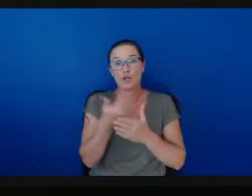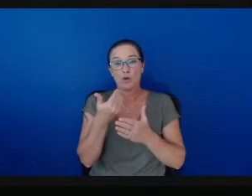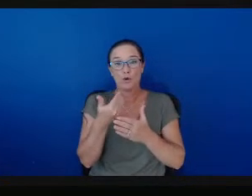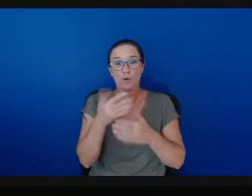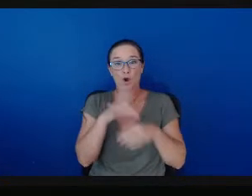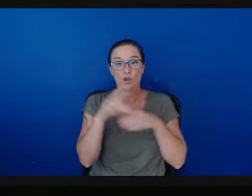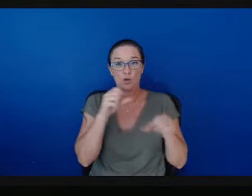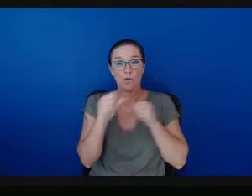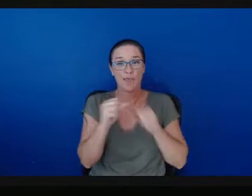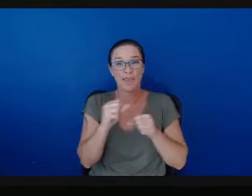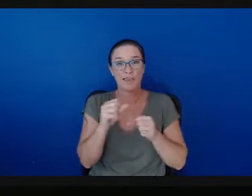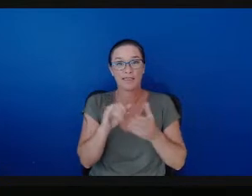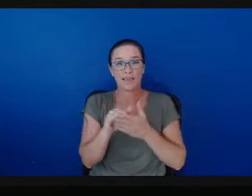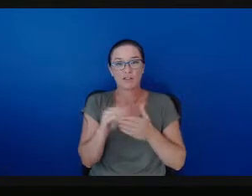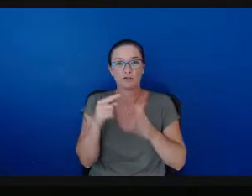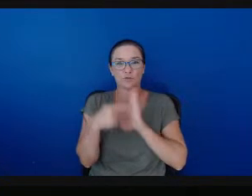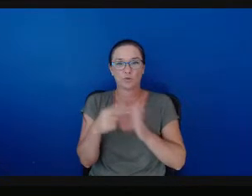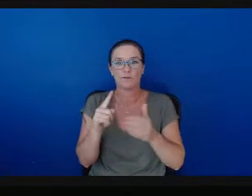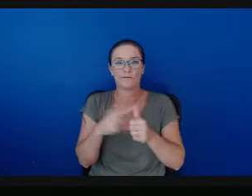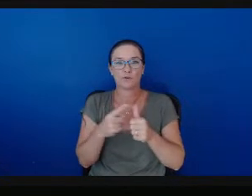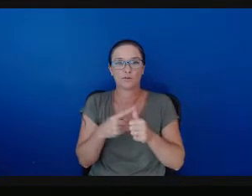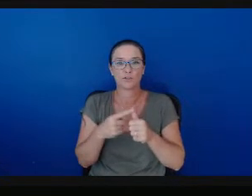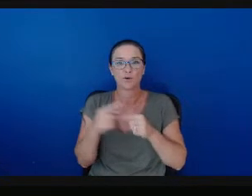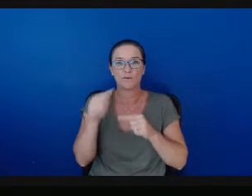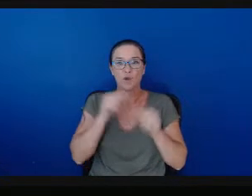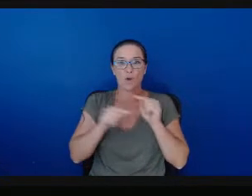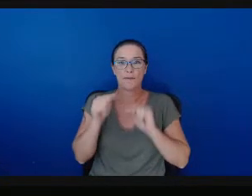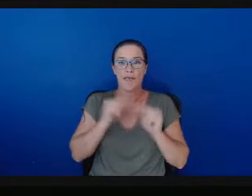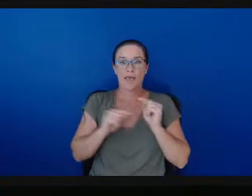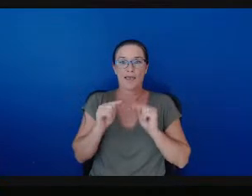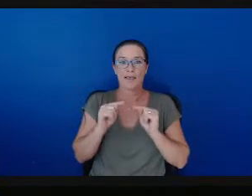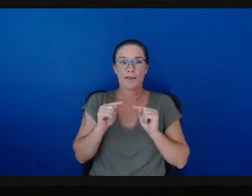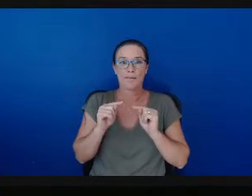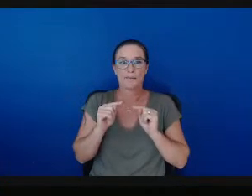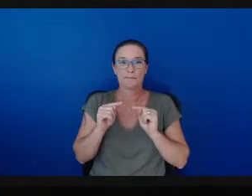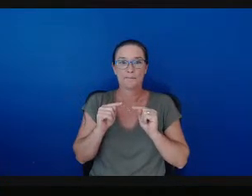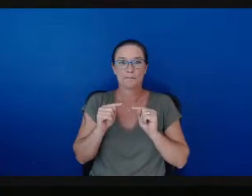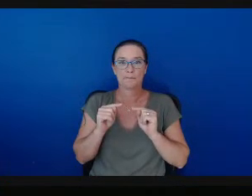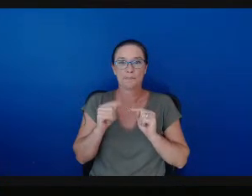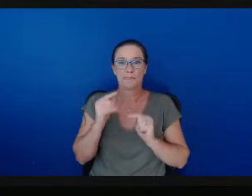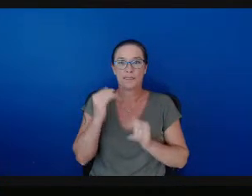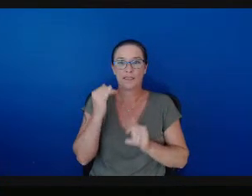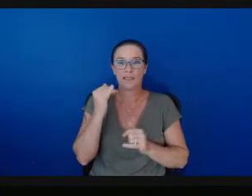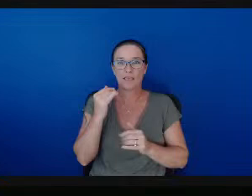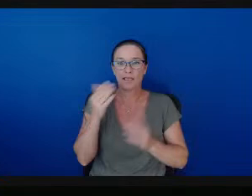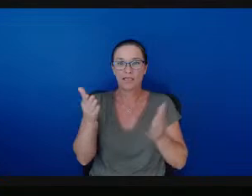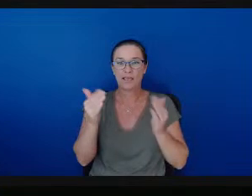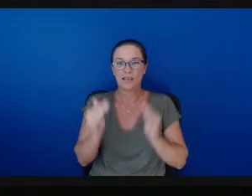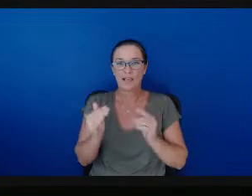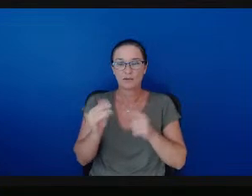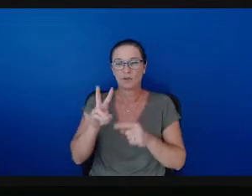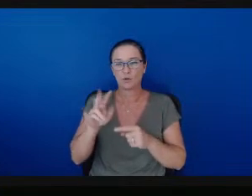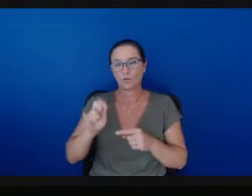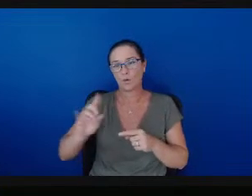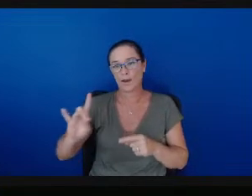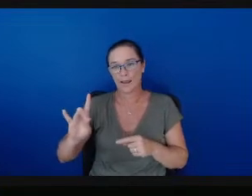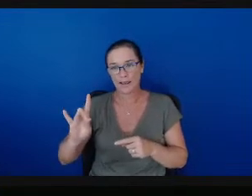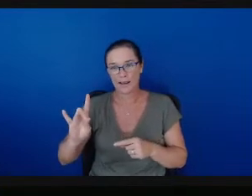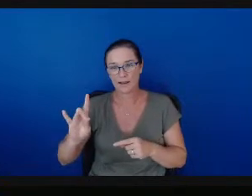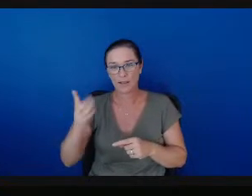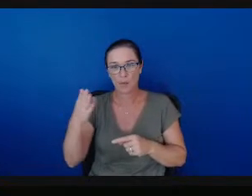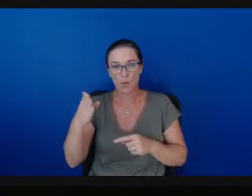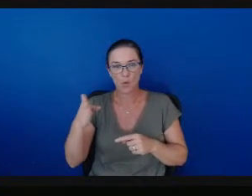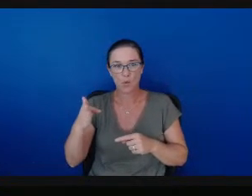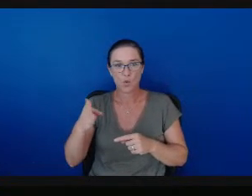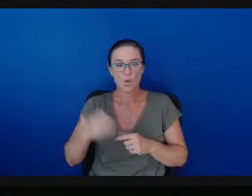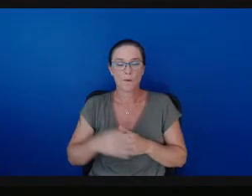today, the only one today. If we go back in time, the next most recent one was this one, 2.8. Let's see, it doesn't show me